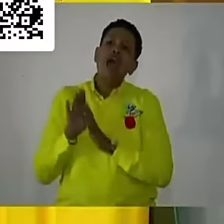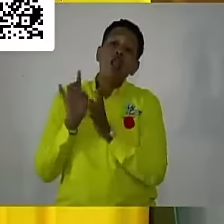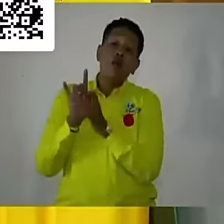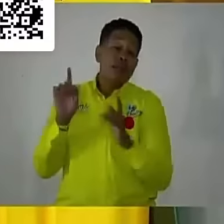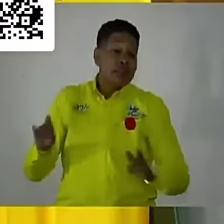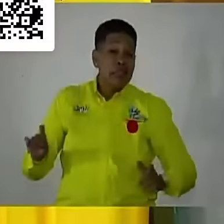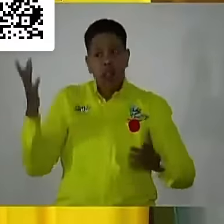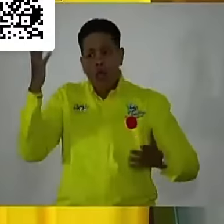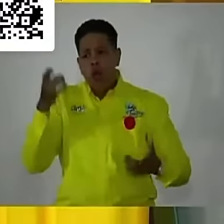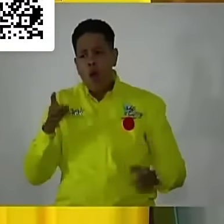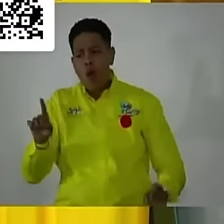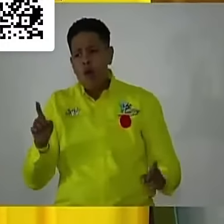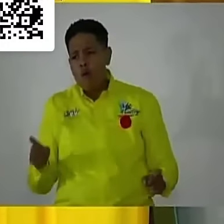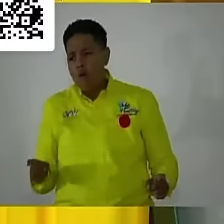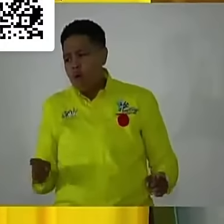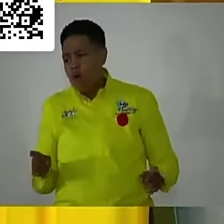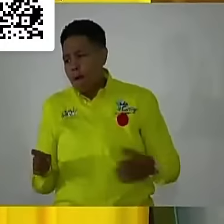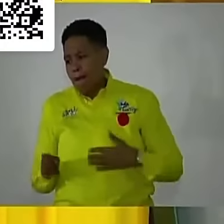And while